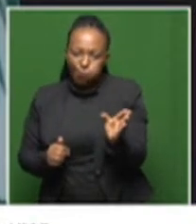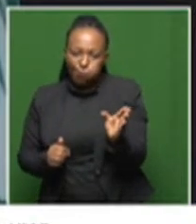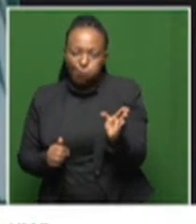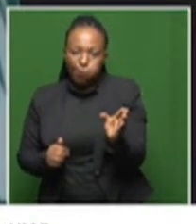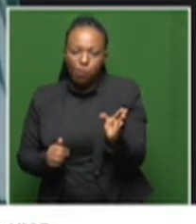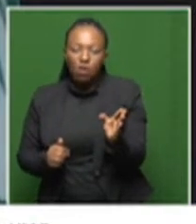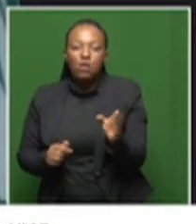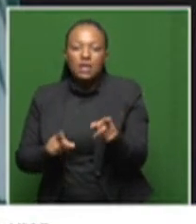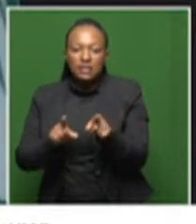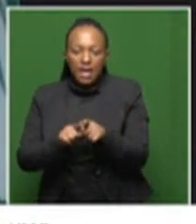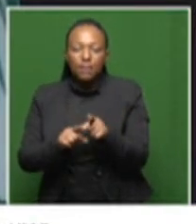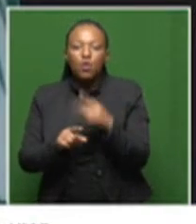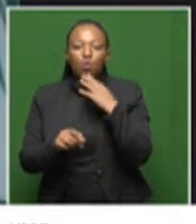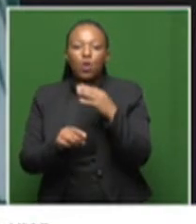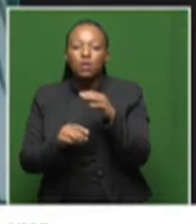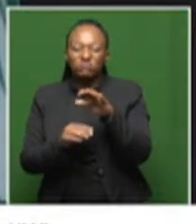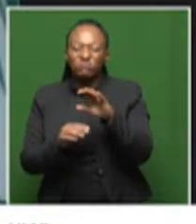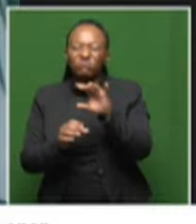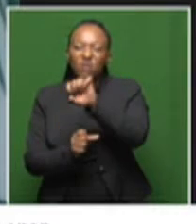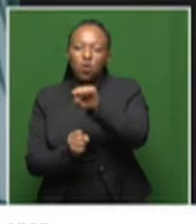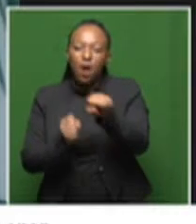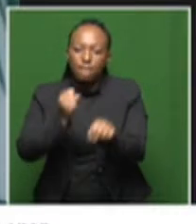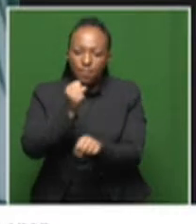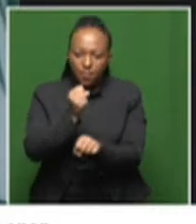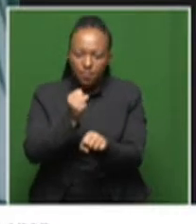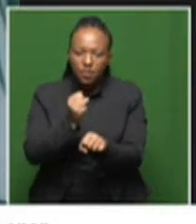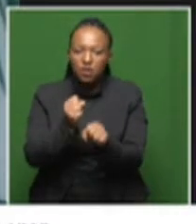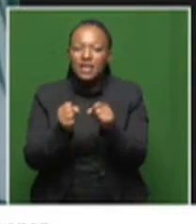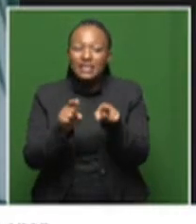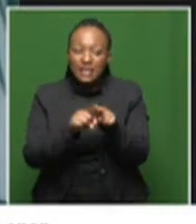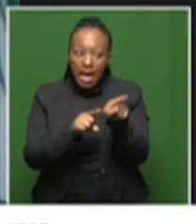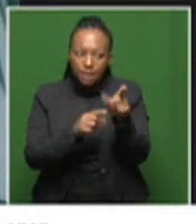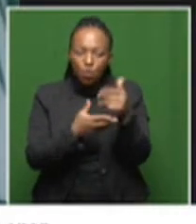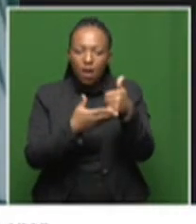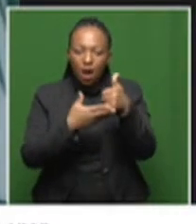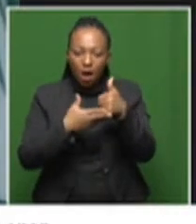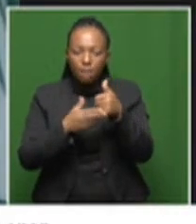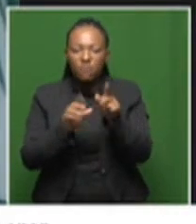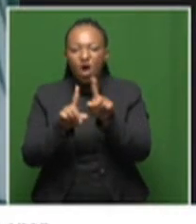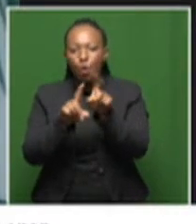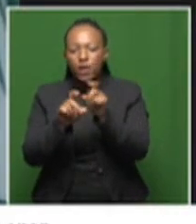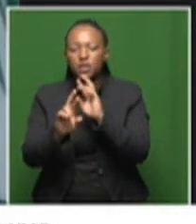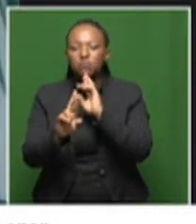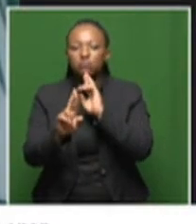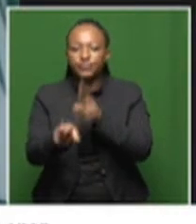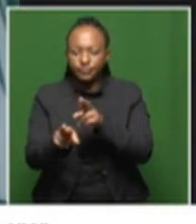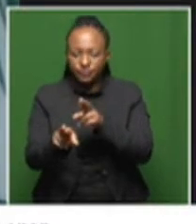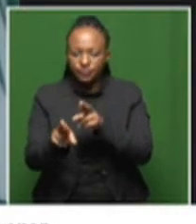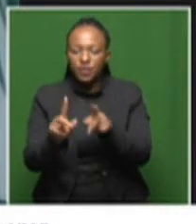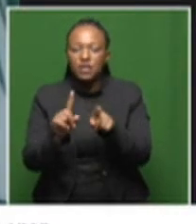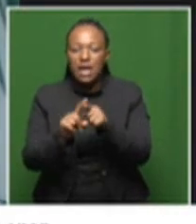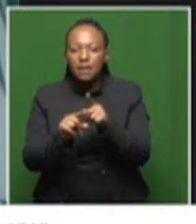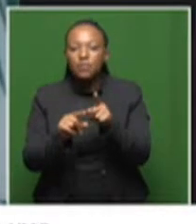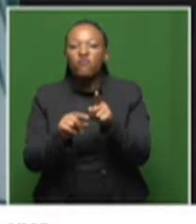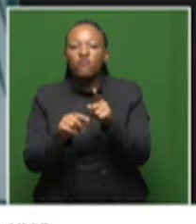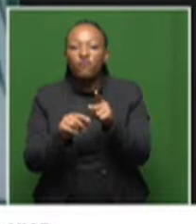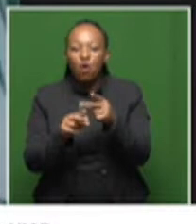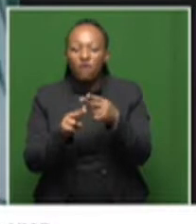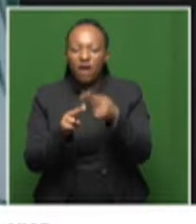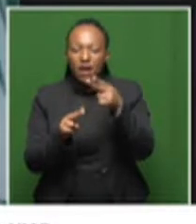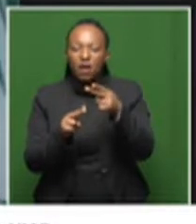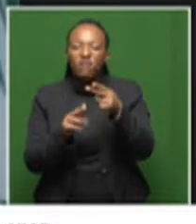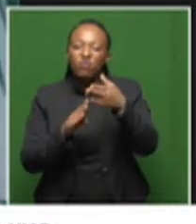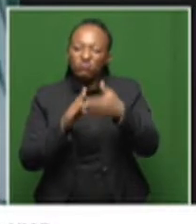he will be doing the closing remarks he will help us with the questions, but also bring the closing remarks to bring this briefing